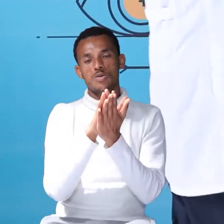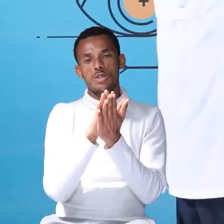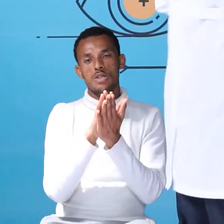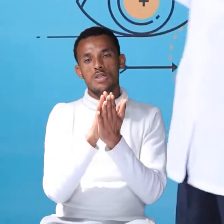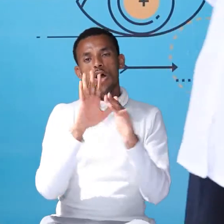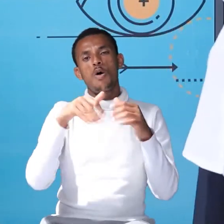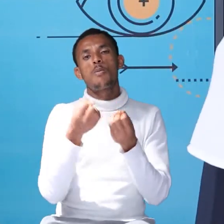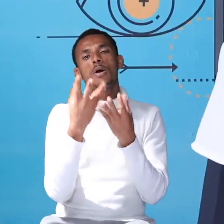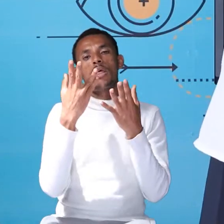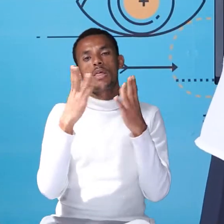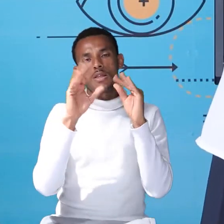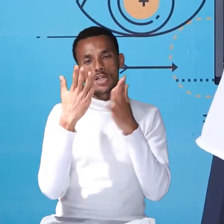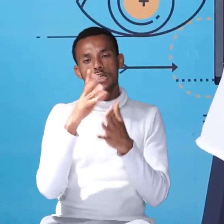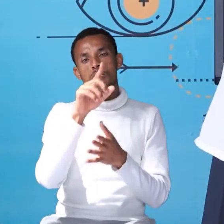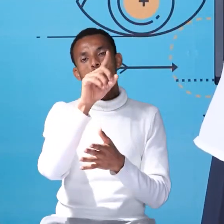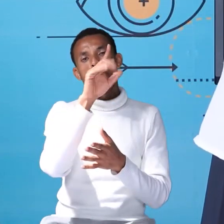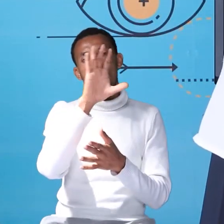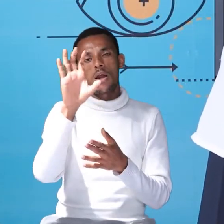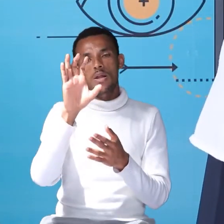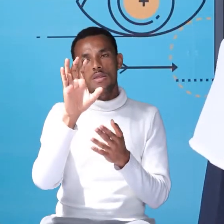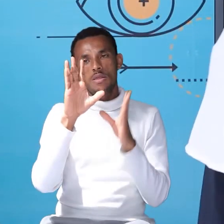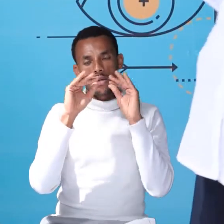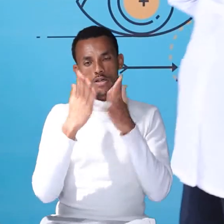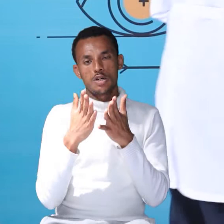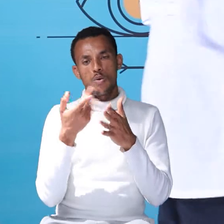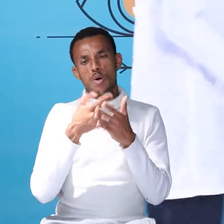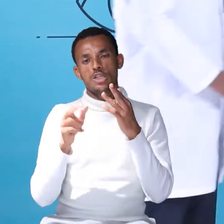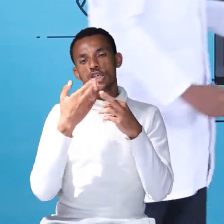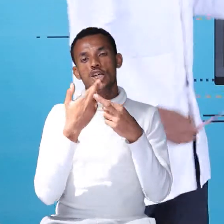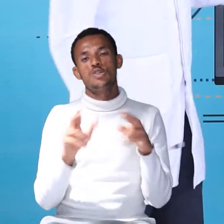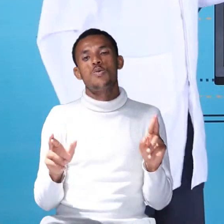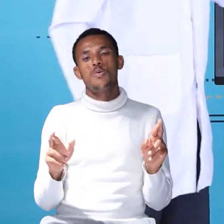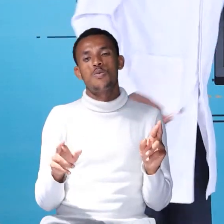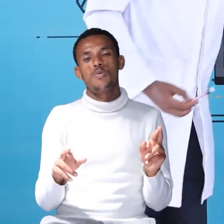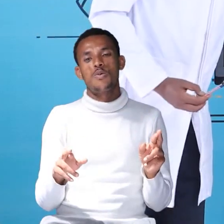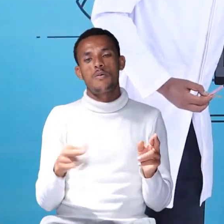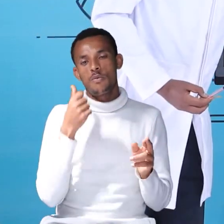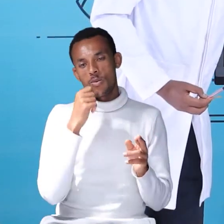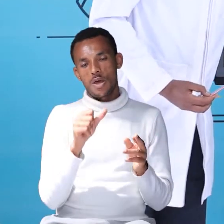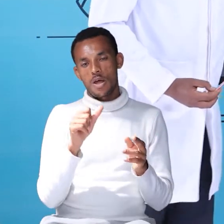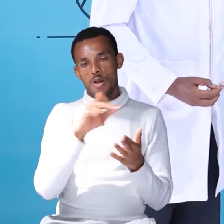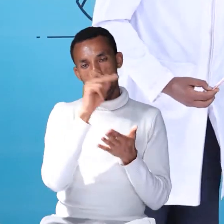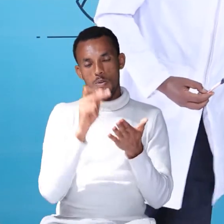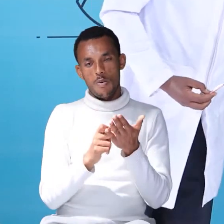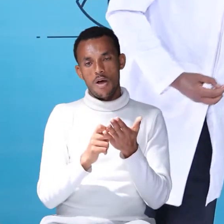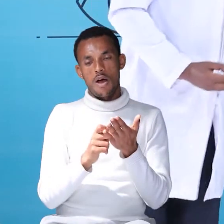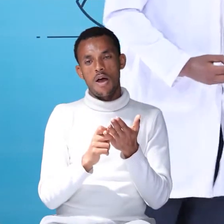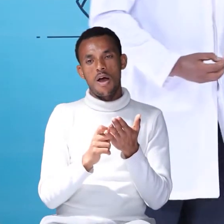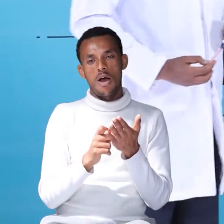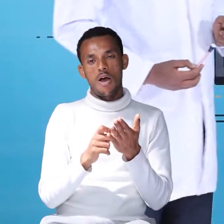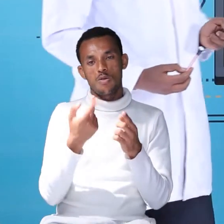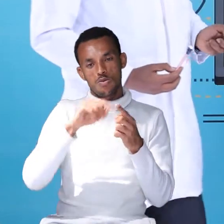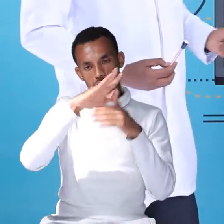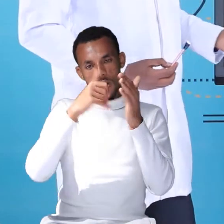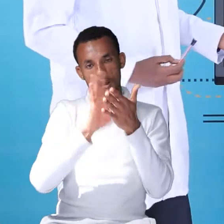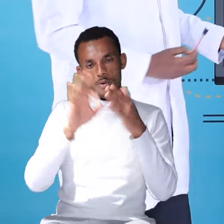the school campus, there are 100 teachers. So what is the ratio of female diploma holders to total